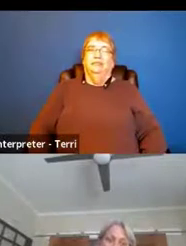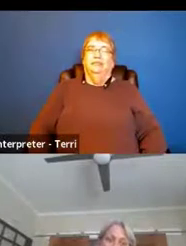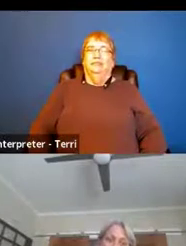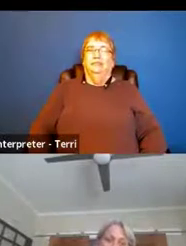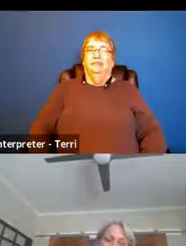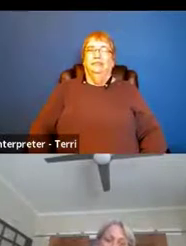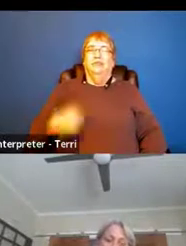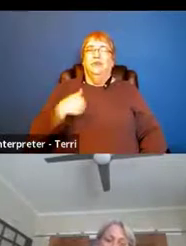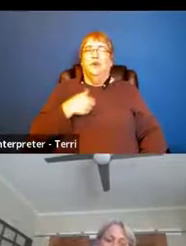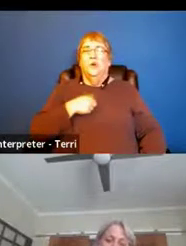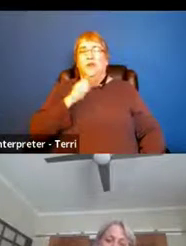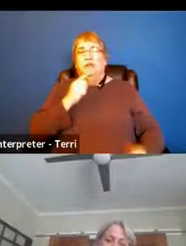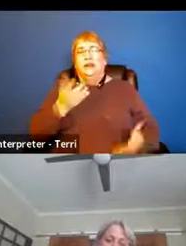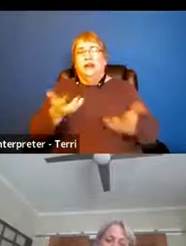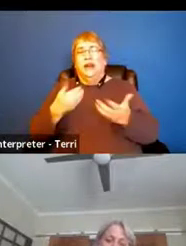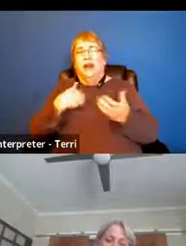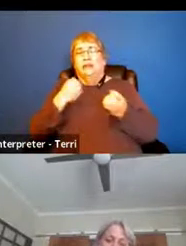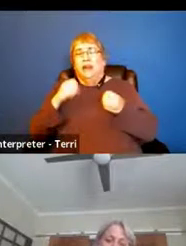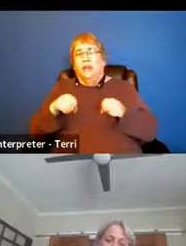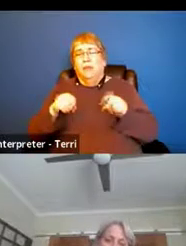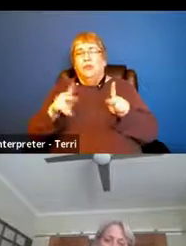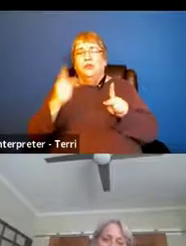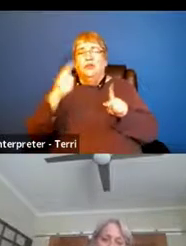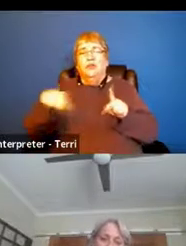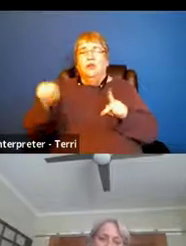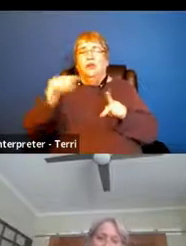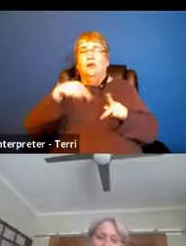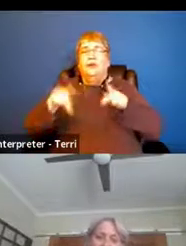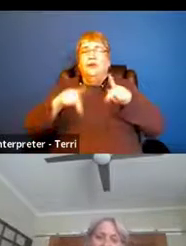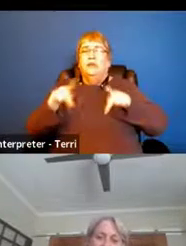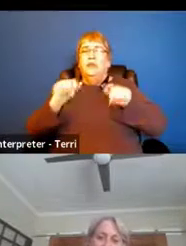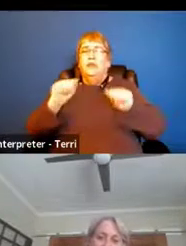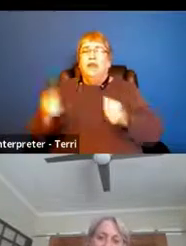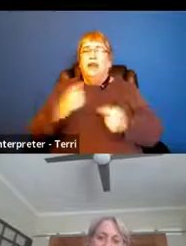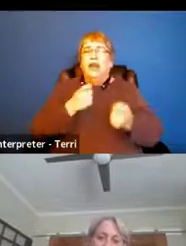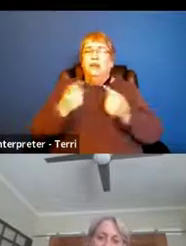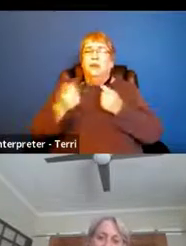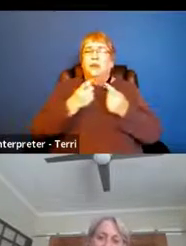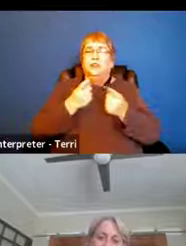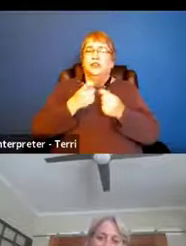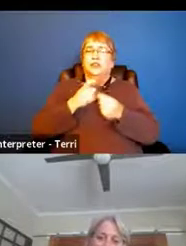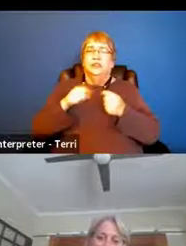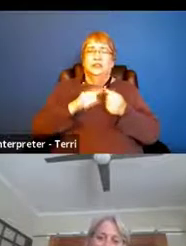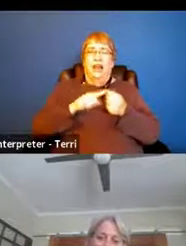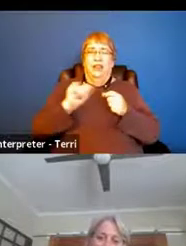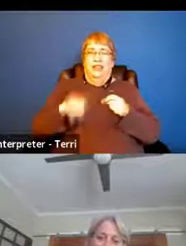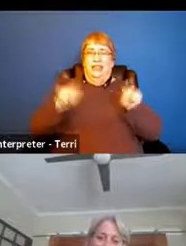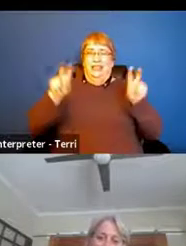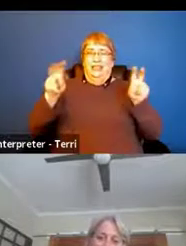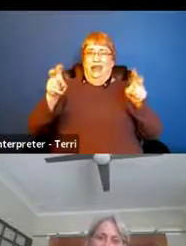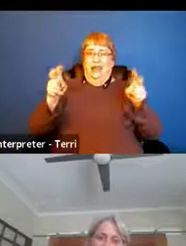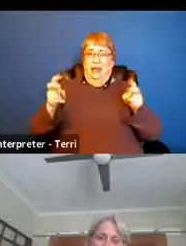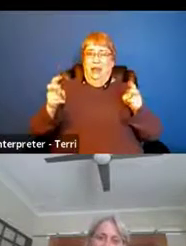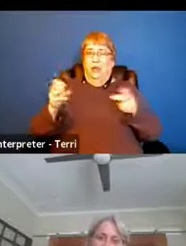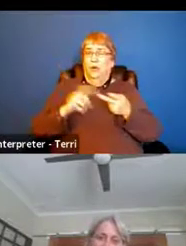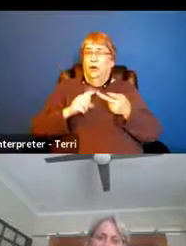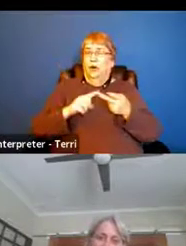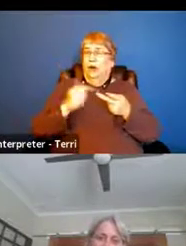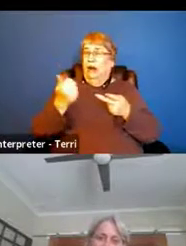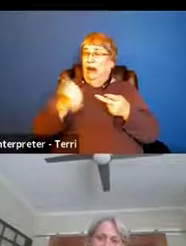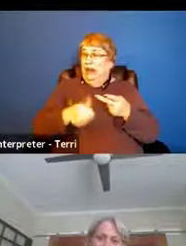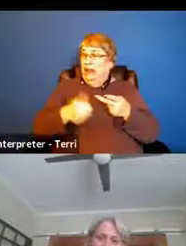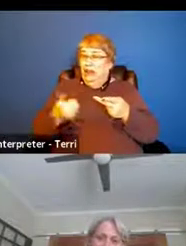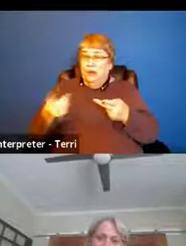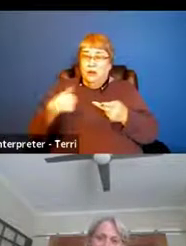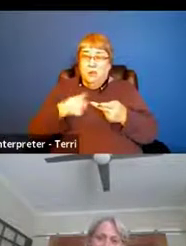We really want to give an opportunity for folks to ask questions about the topic area, or if there's anything that we mentioned earlier